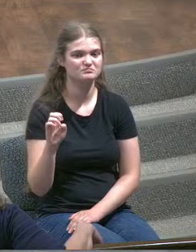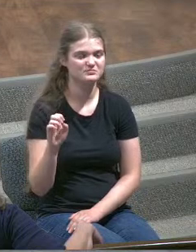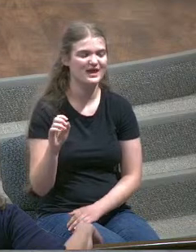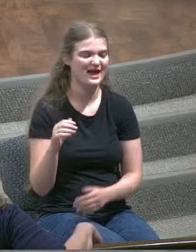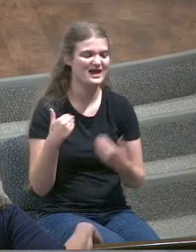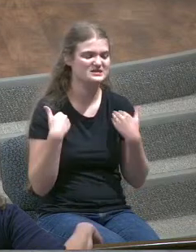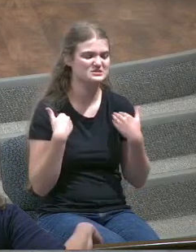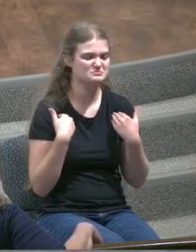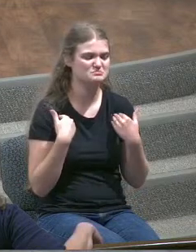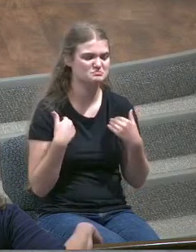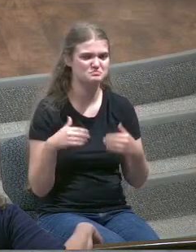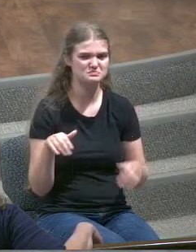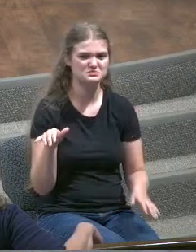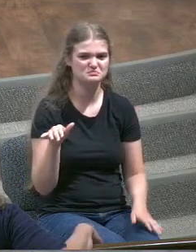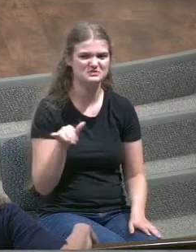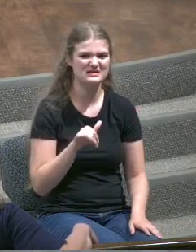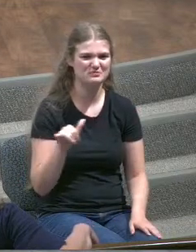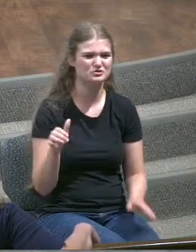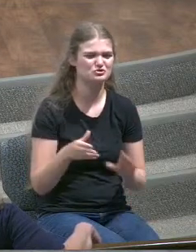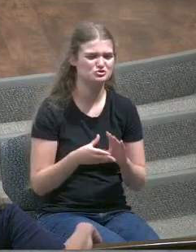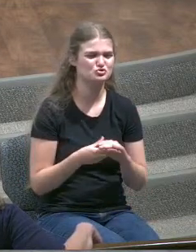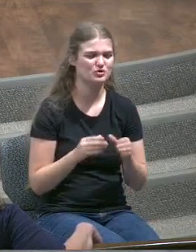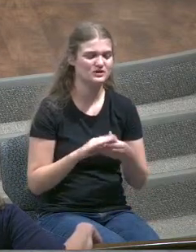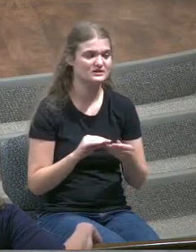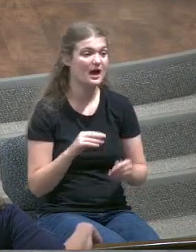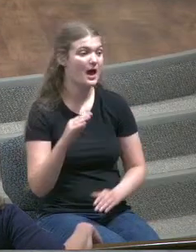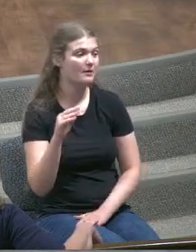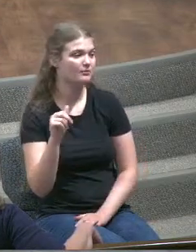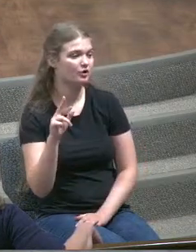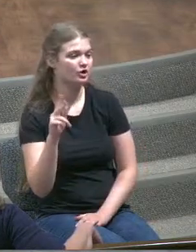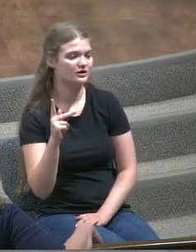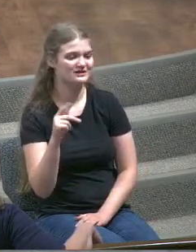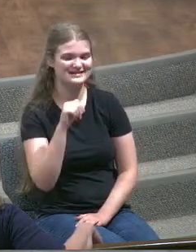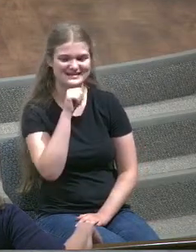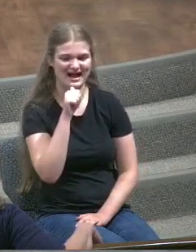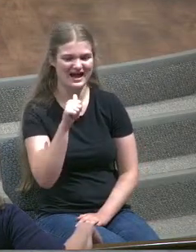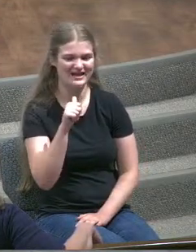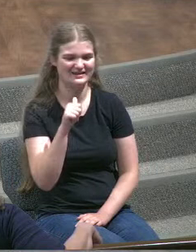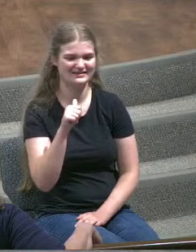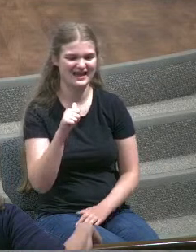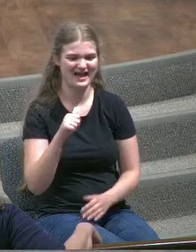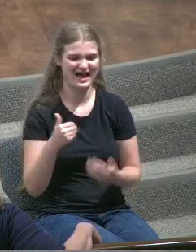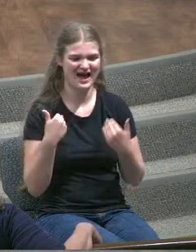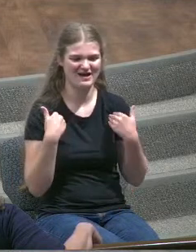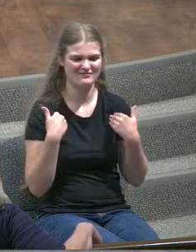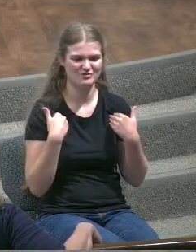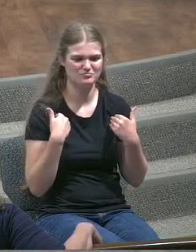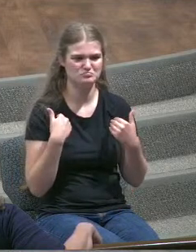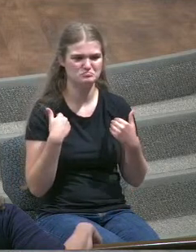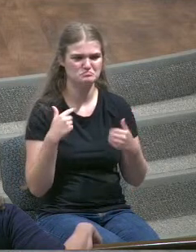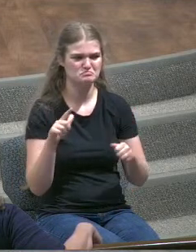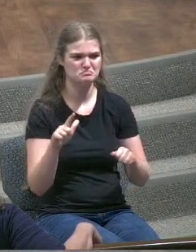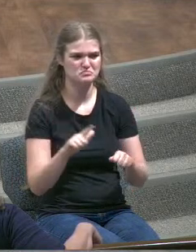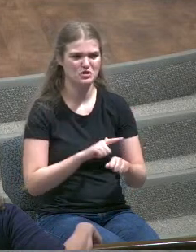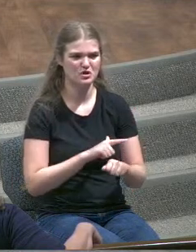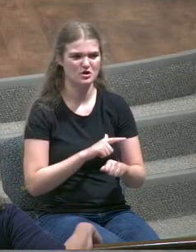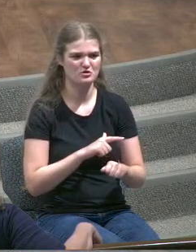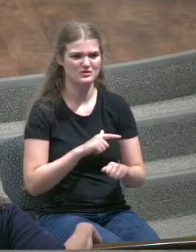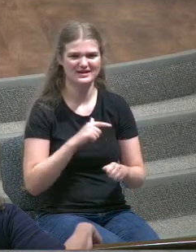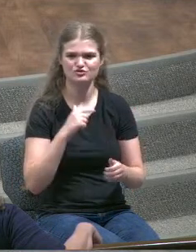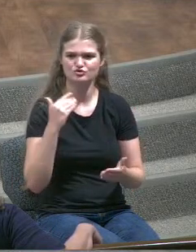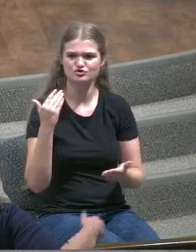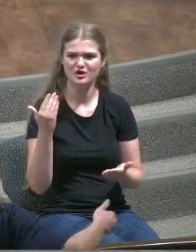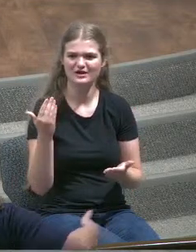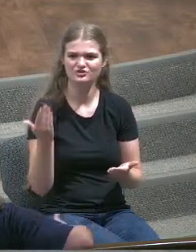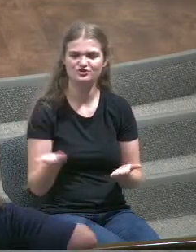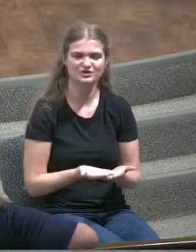in them and structure, Mark doesn't have much of an introduction as far as his early life and birth. He just kind of